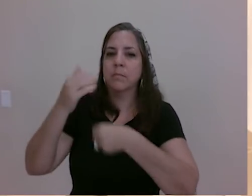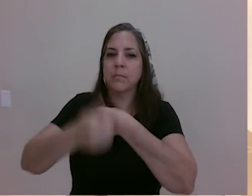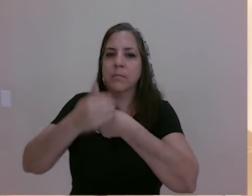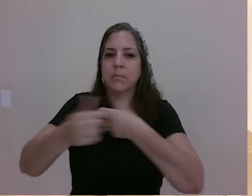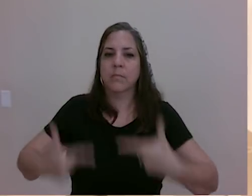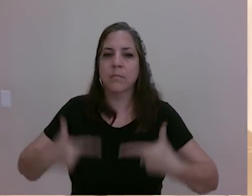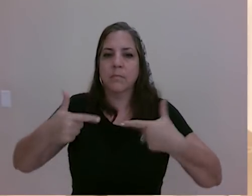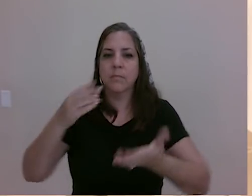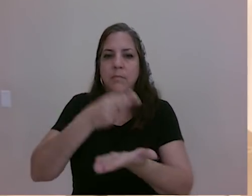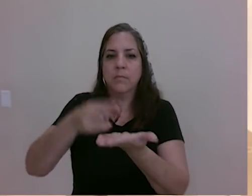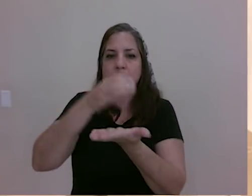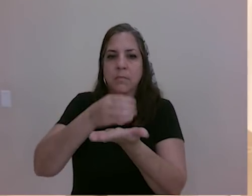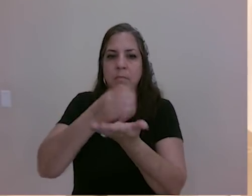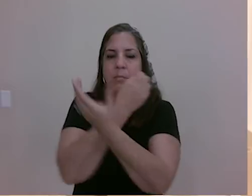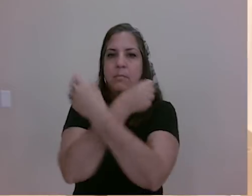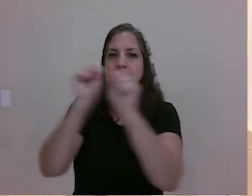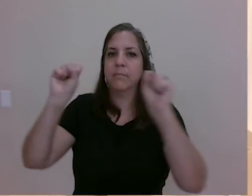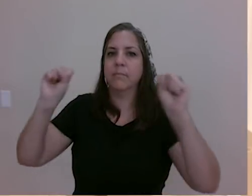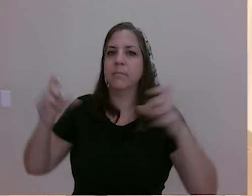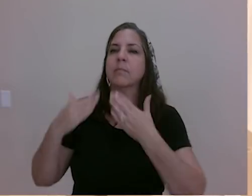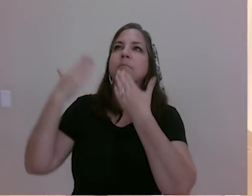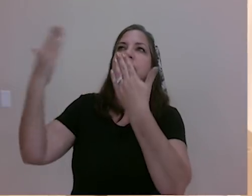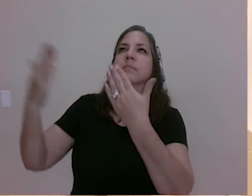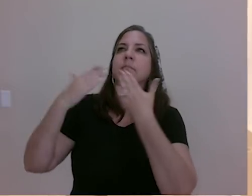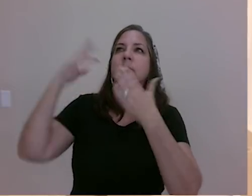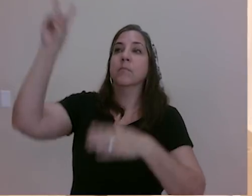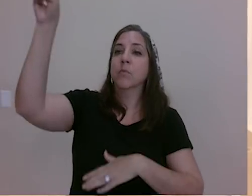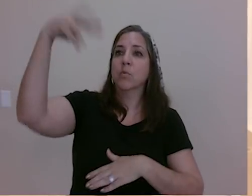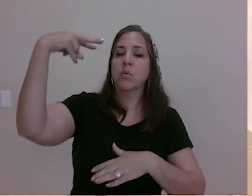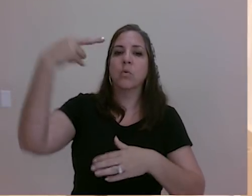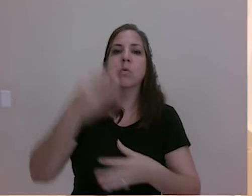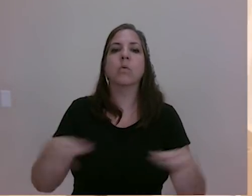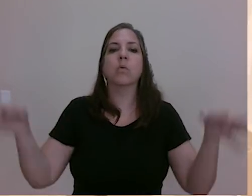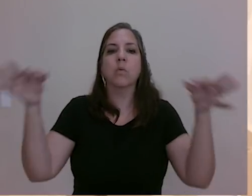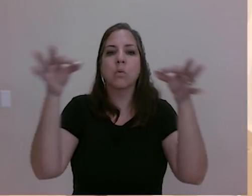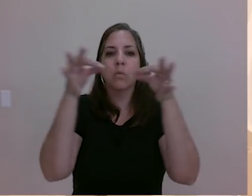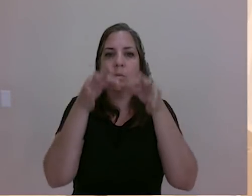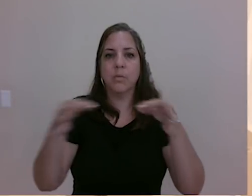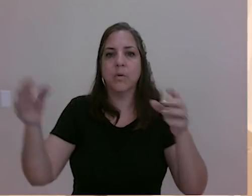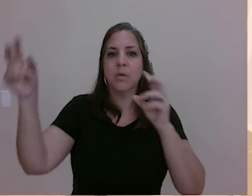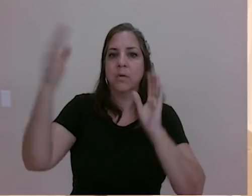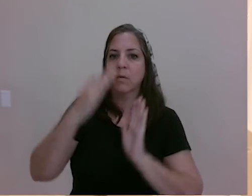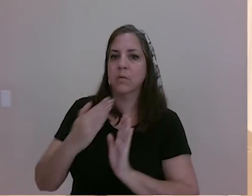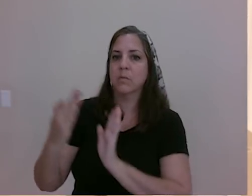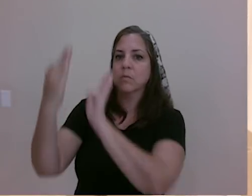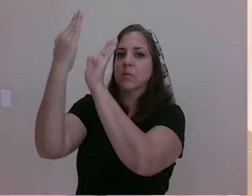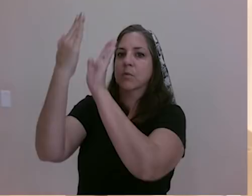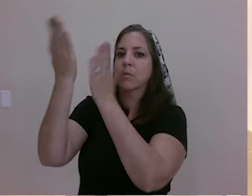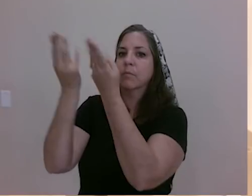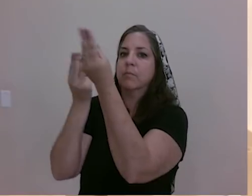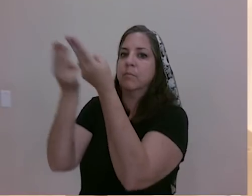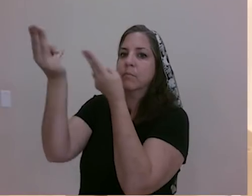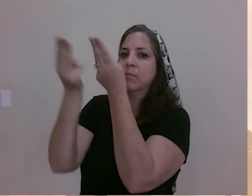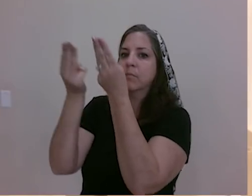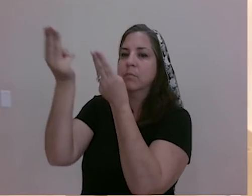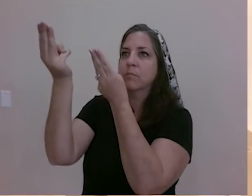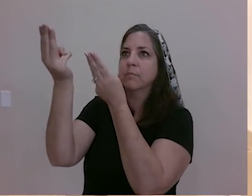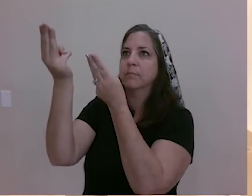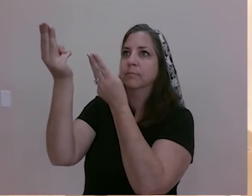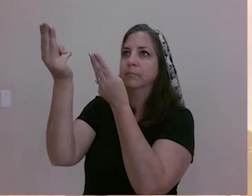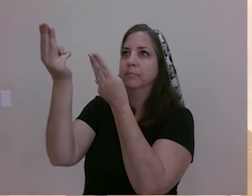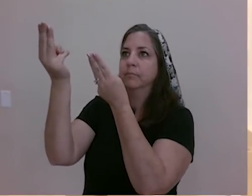salvation, giving thanks that you have held us worthy to be in your presence and minister to you. Humbly we